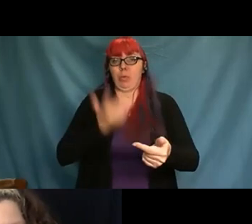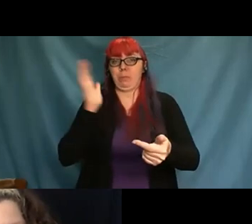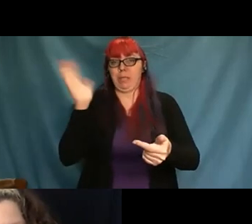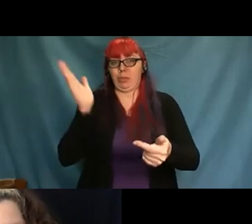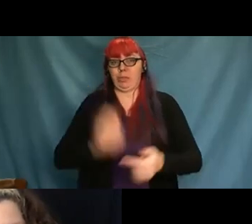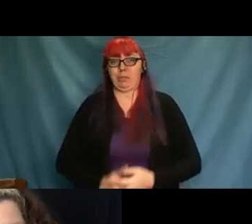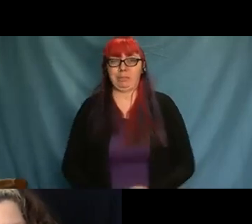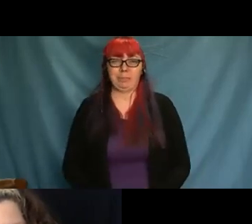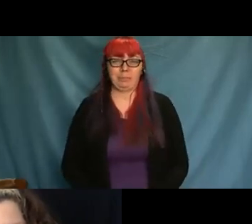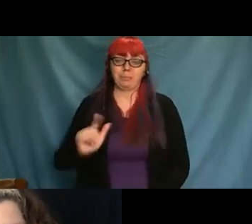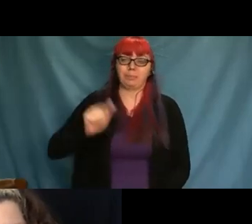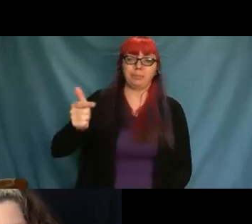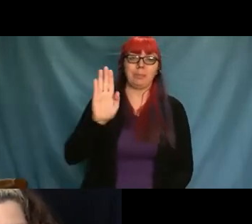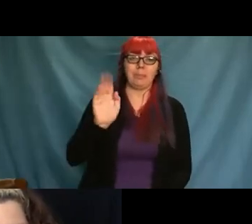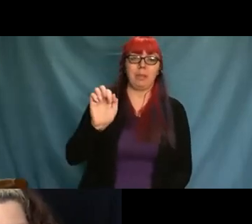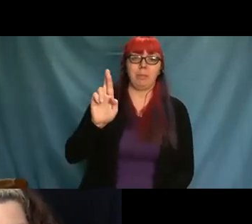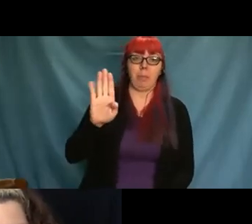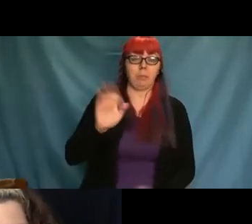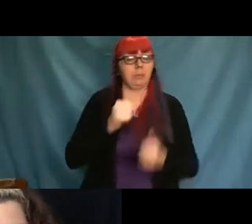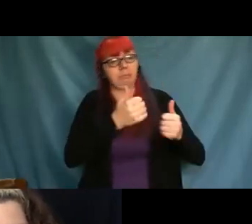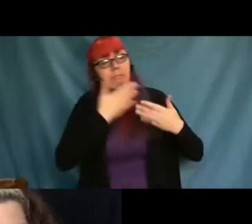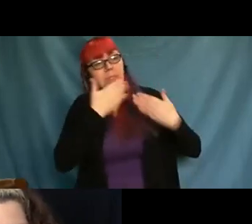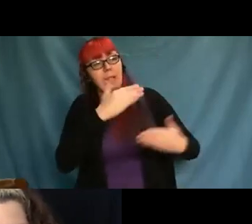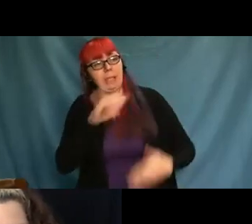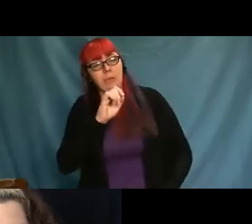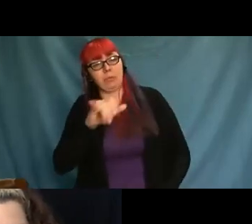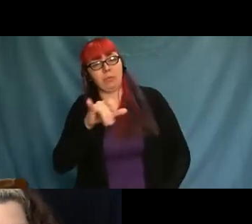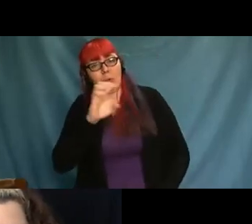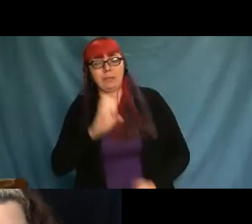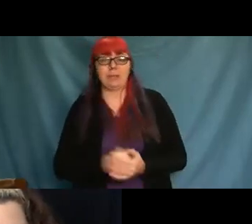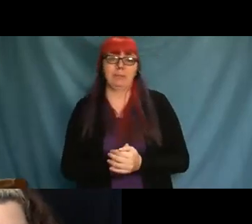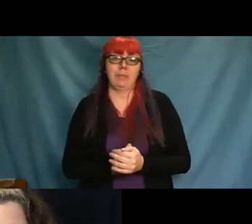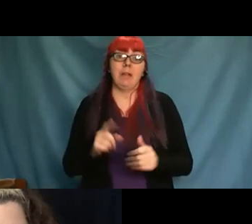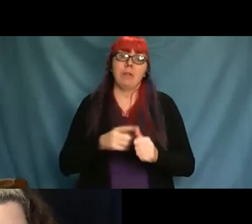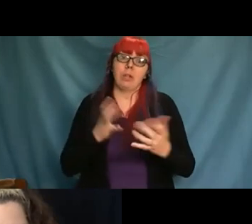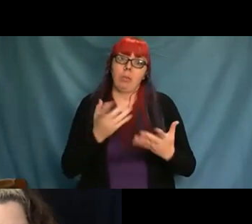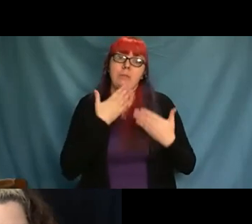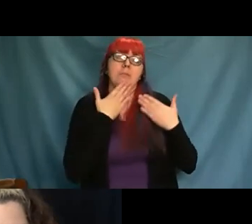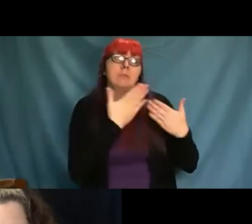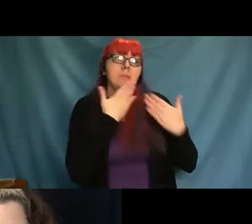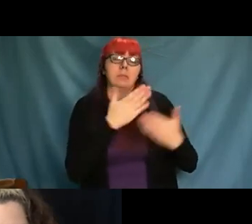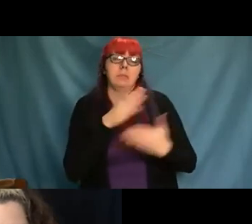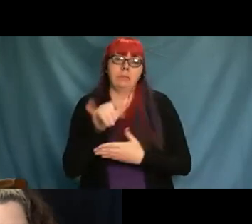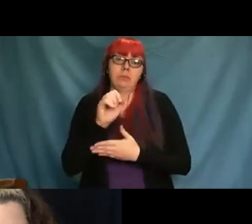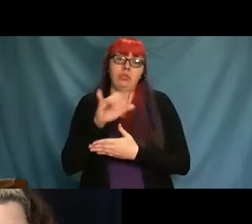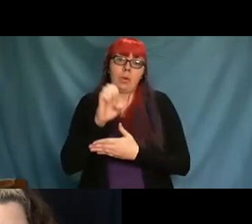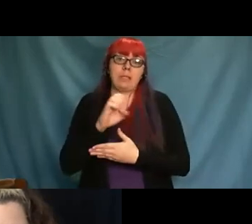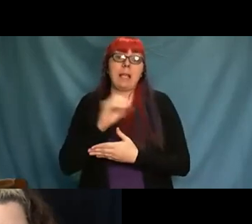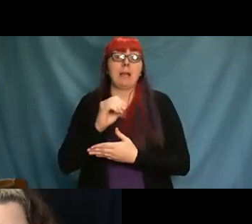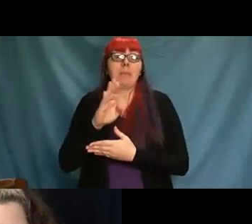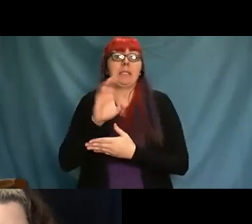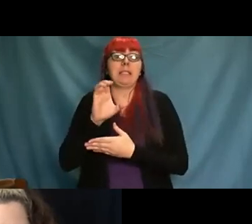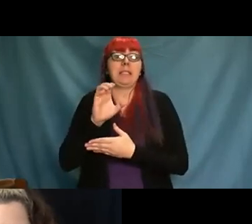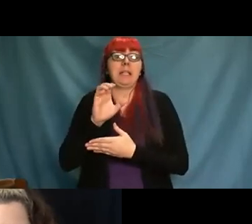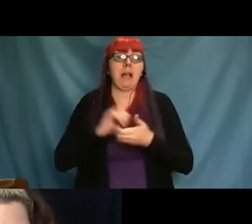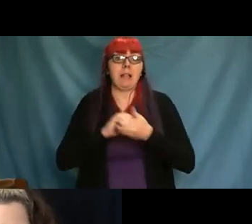Thank you so much, Joyce. First of all, I just want to say a big shout out to Joyce and BC Alliance for Arts and Culture